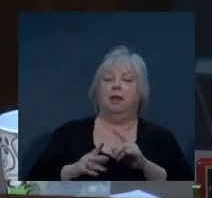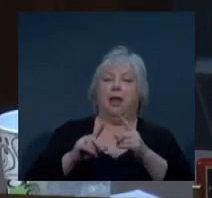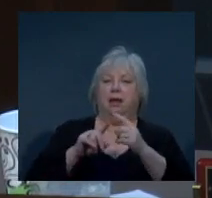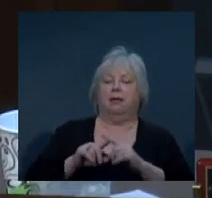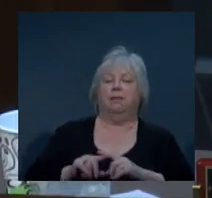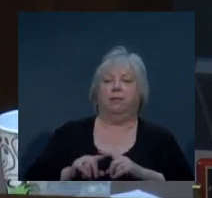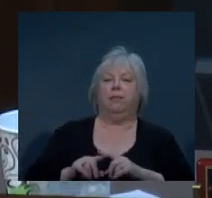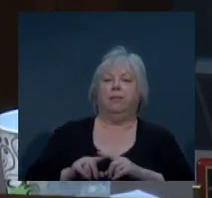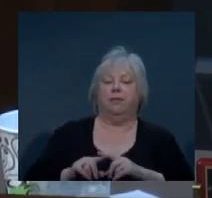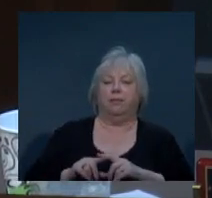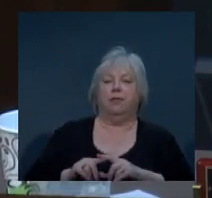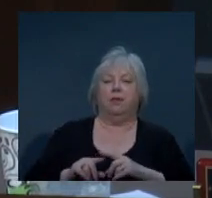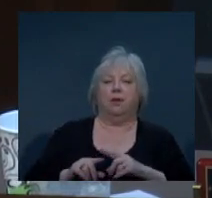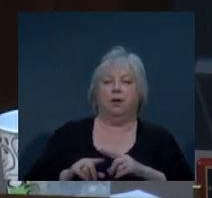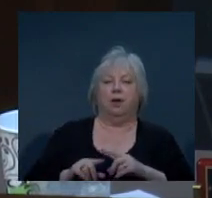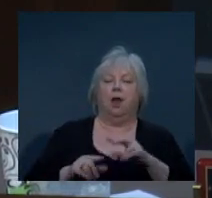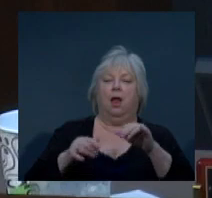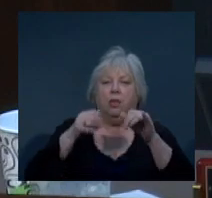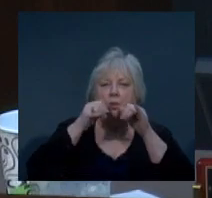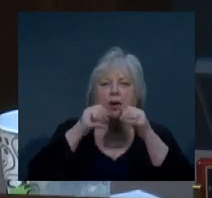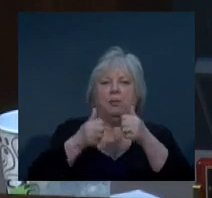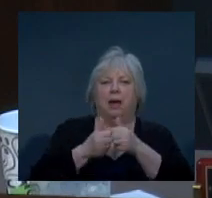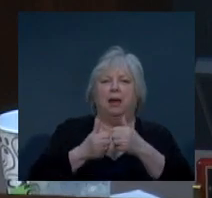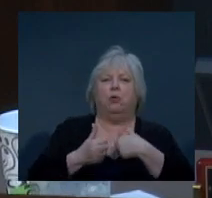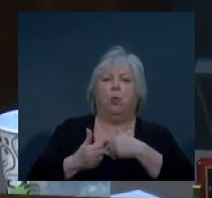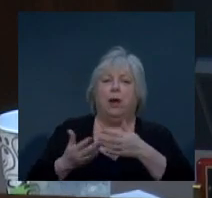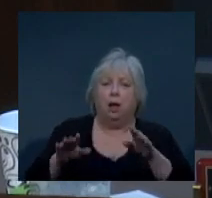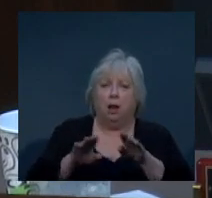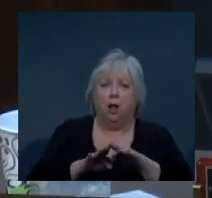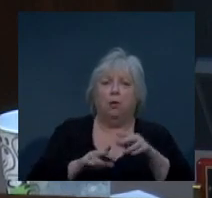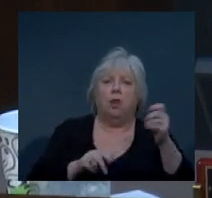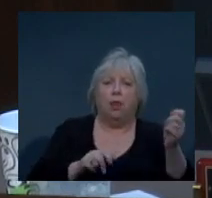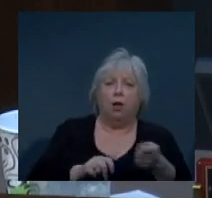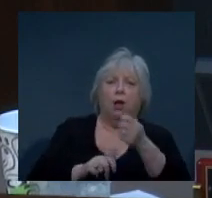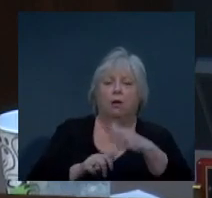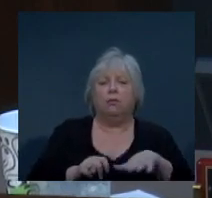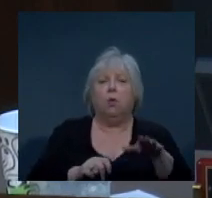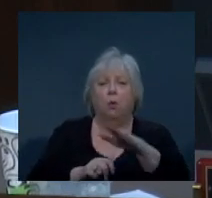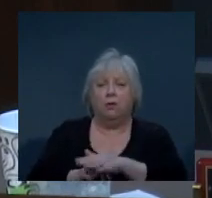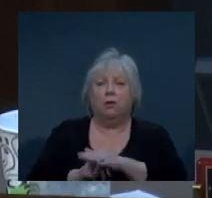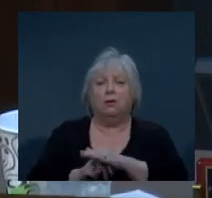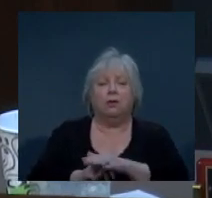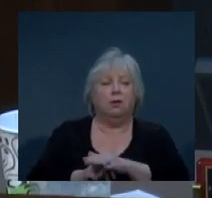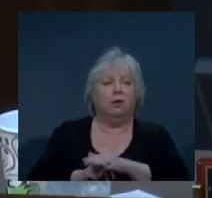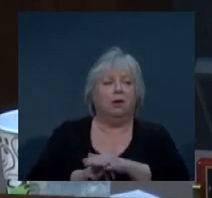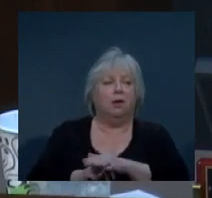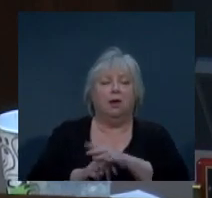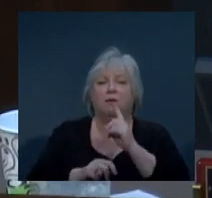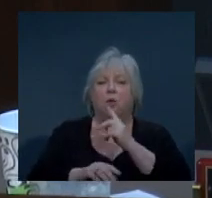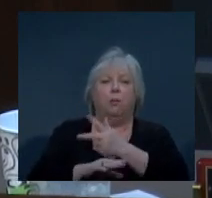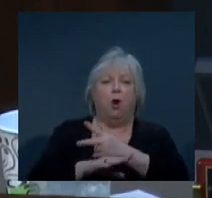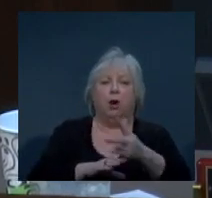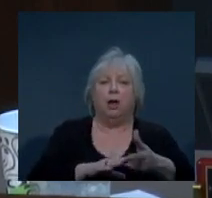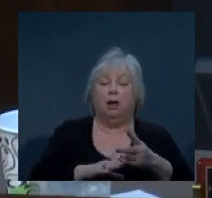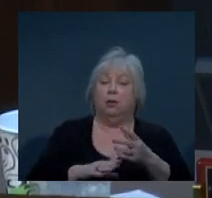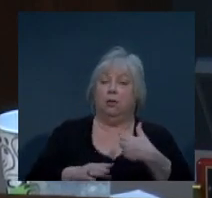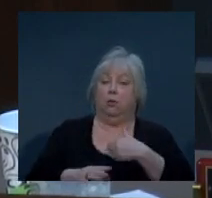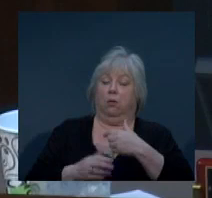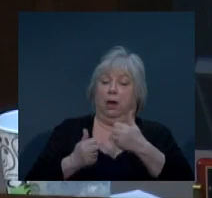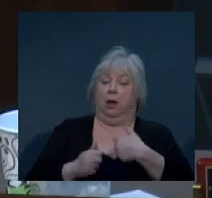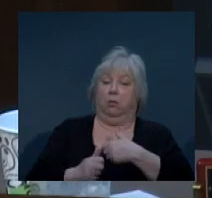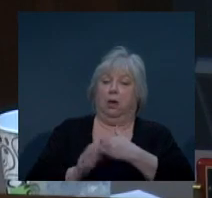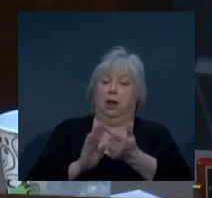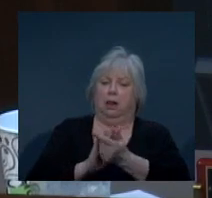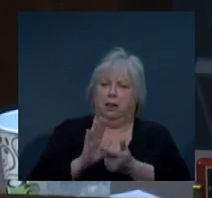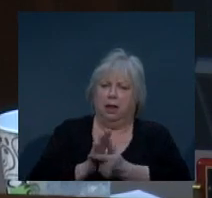saying, is the Razorback games, we close the golf courses, that golf course in particular, for parking. So can we